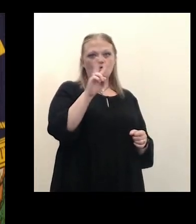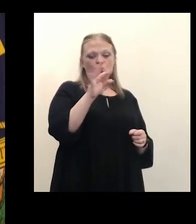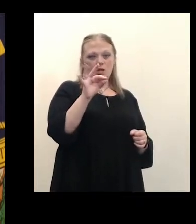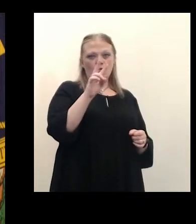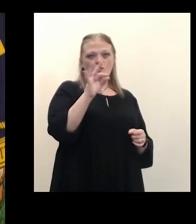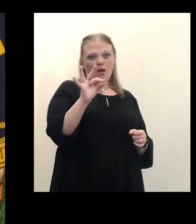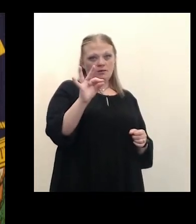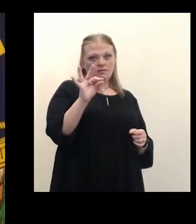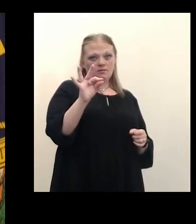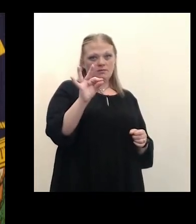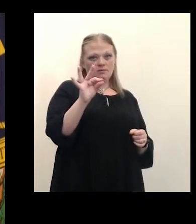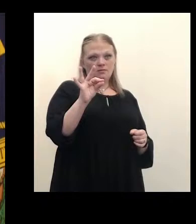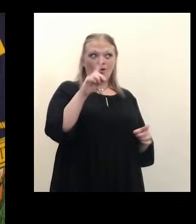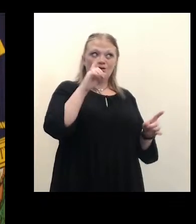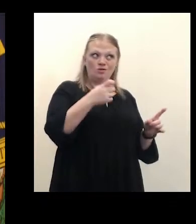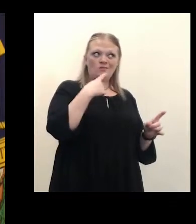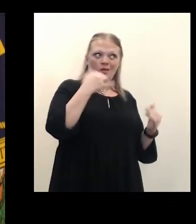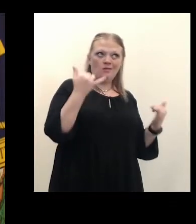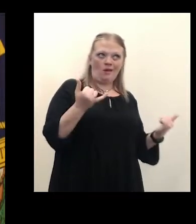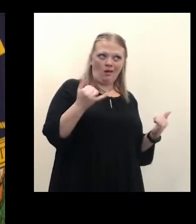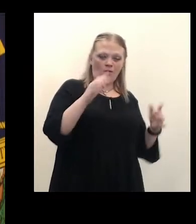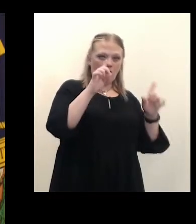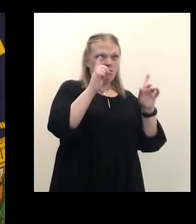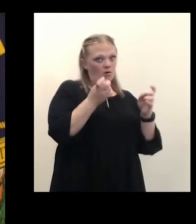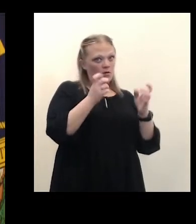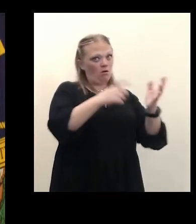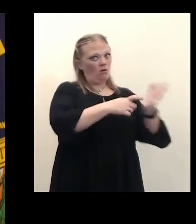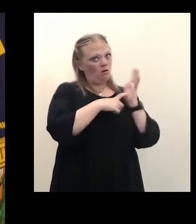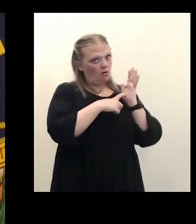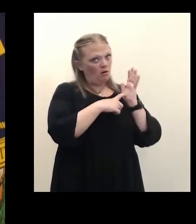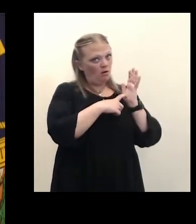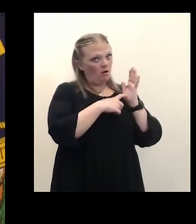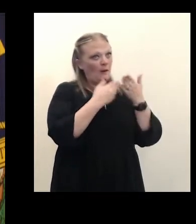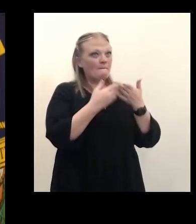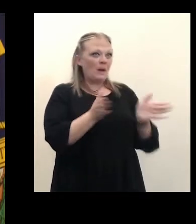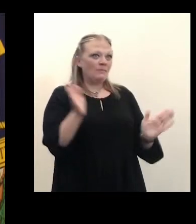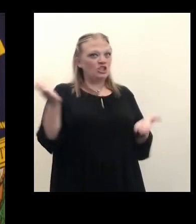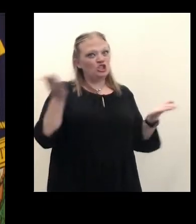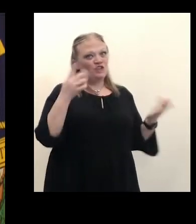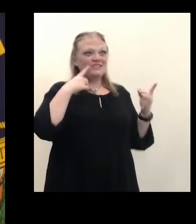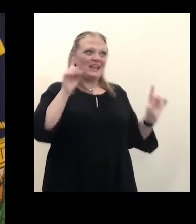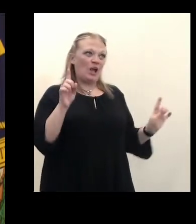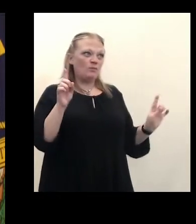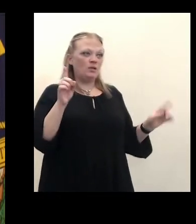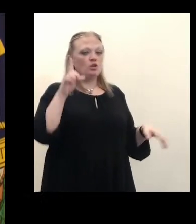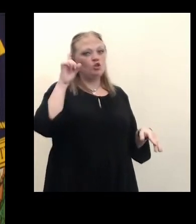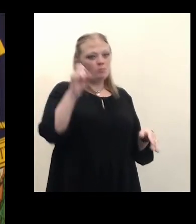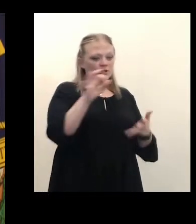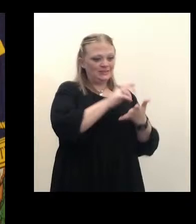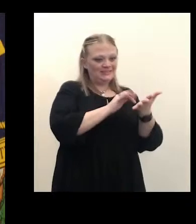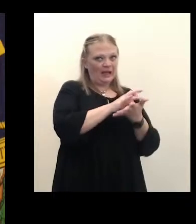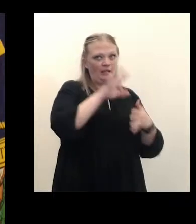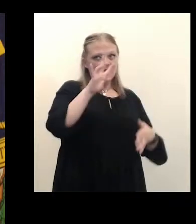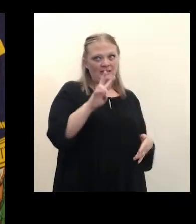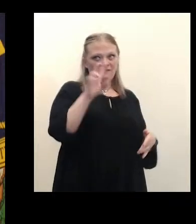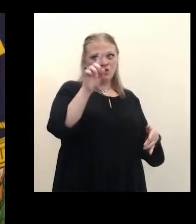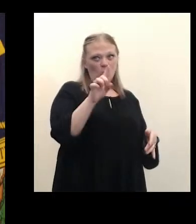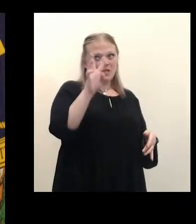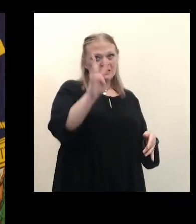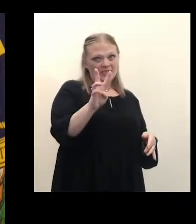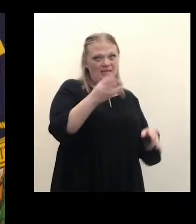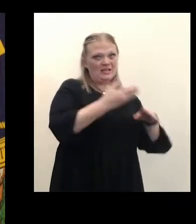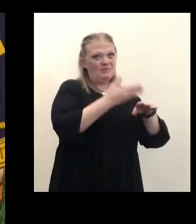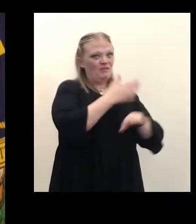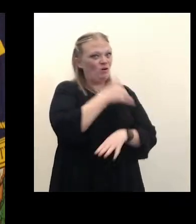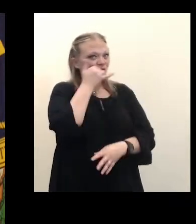858-2929, or as I should say now, we have to, this is a public service announcement, you have to dial 716 before your phone number,